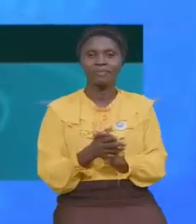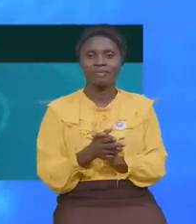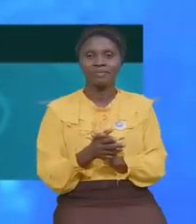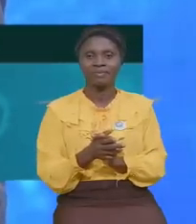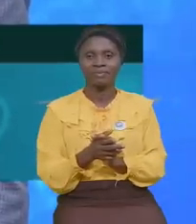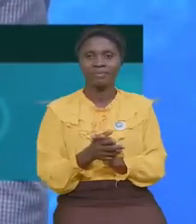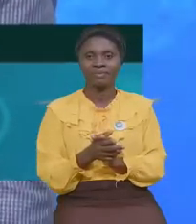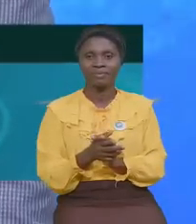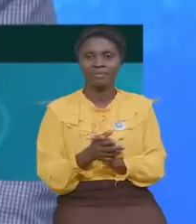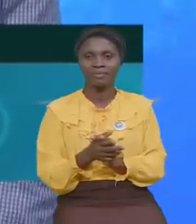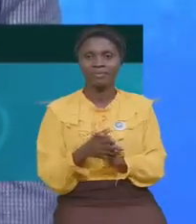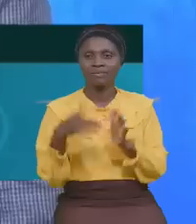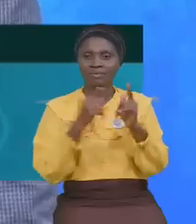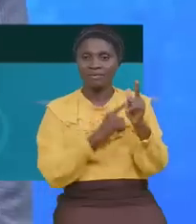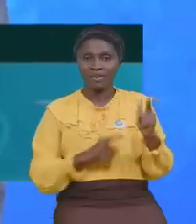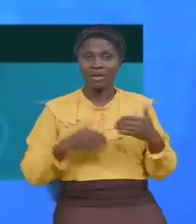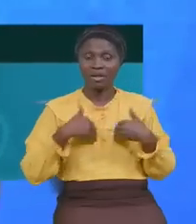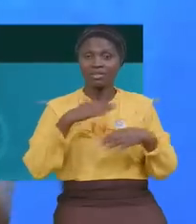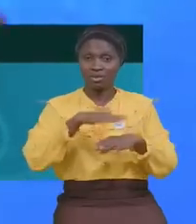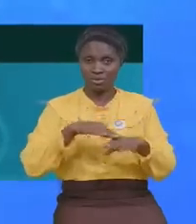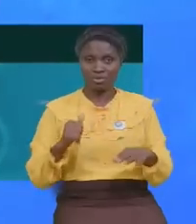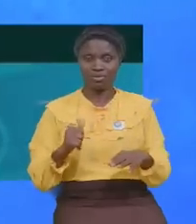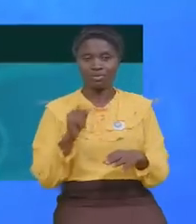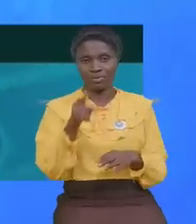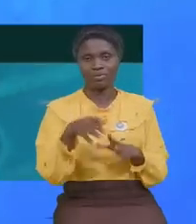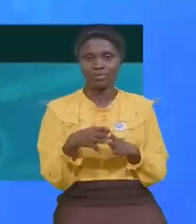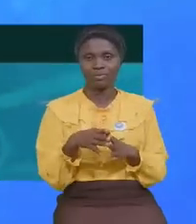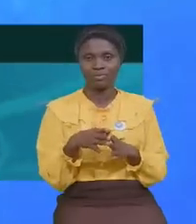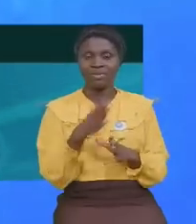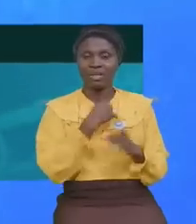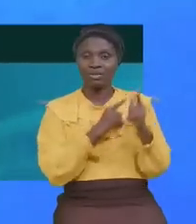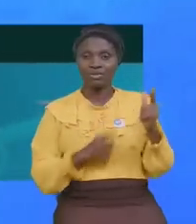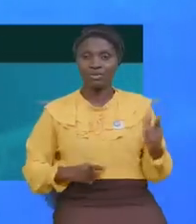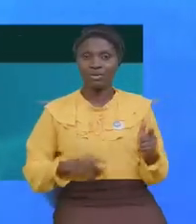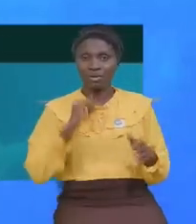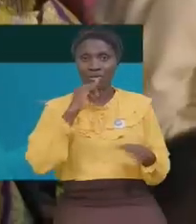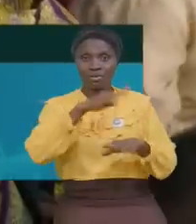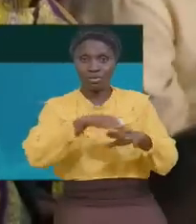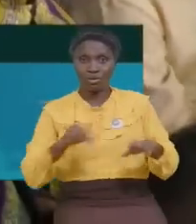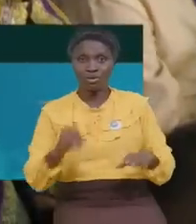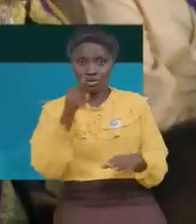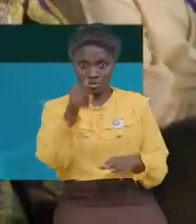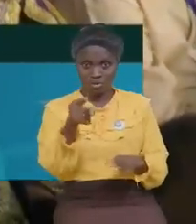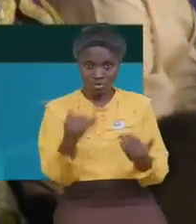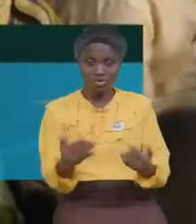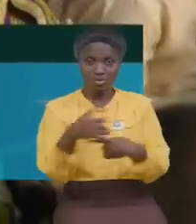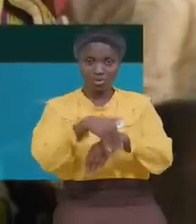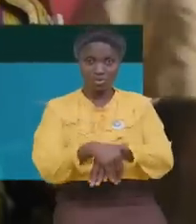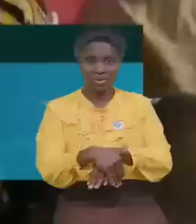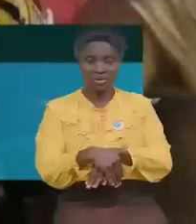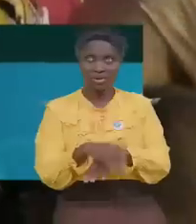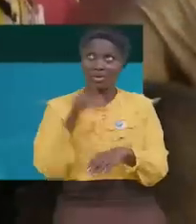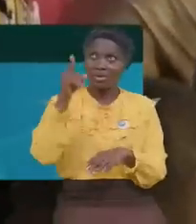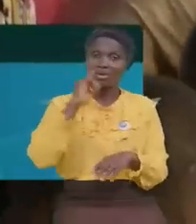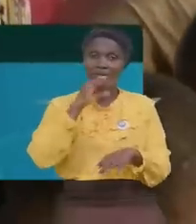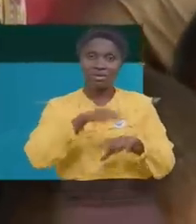The Lord had called him. And the Lord is calling you tonight. He's calling you